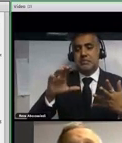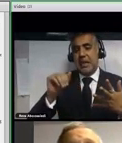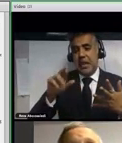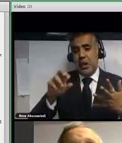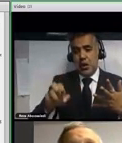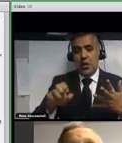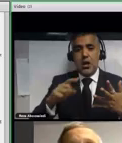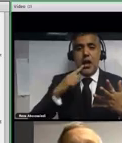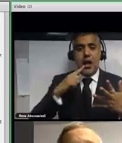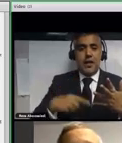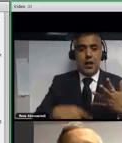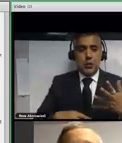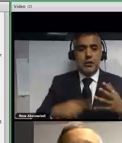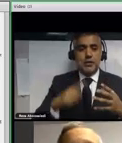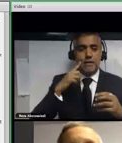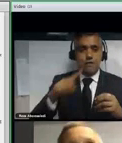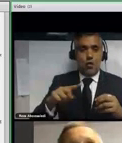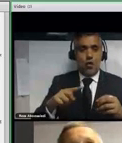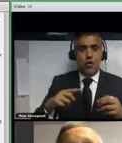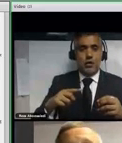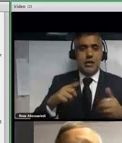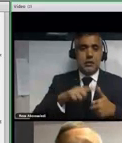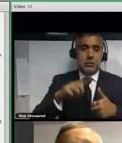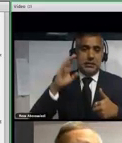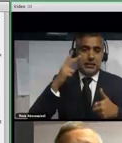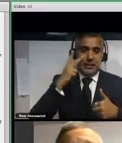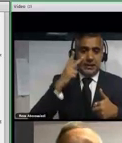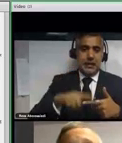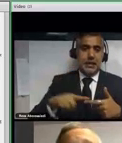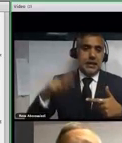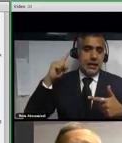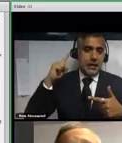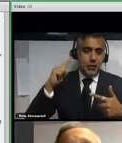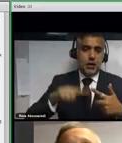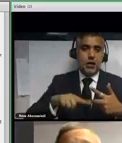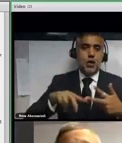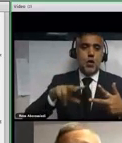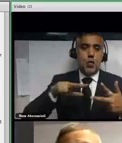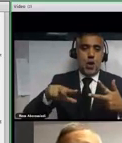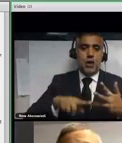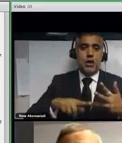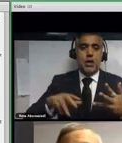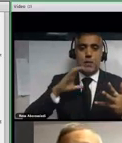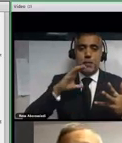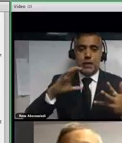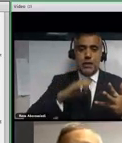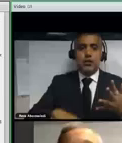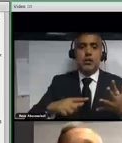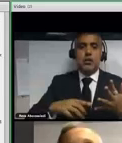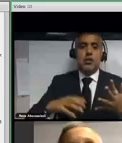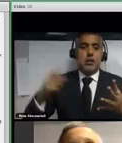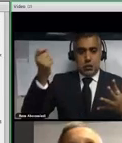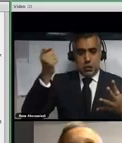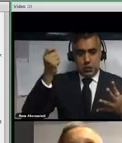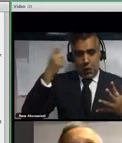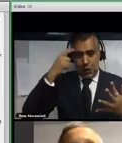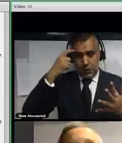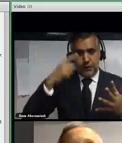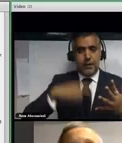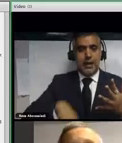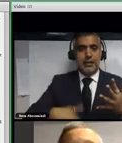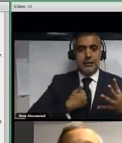it was initially designed for sentences. What's also very important is that there are scaled responses. Okay,